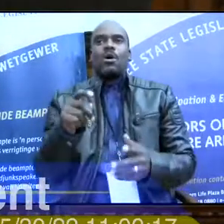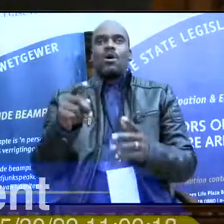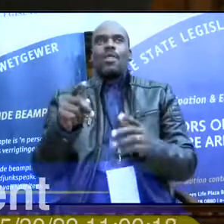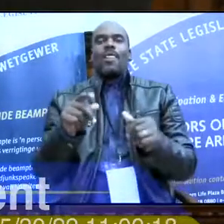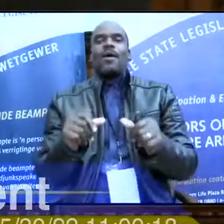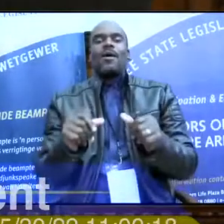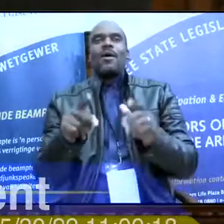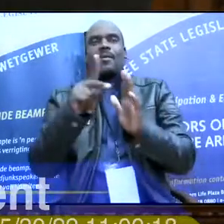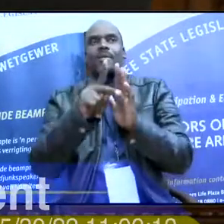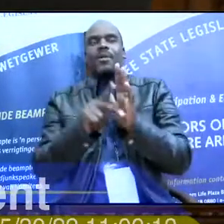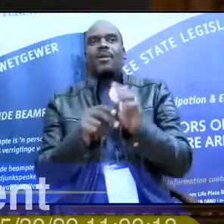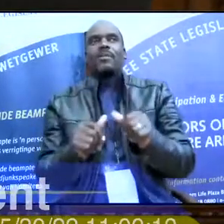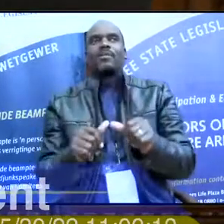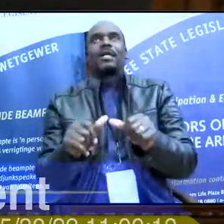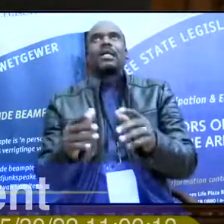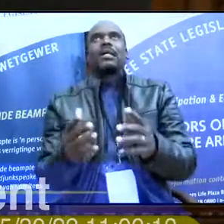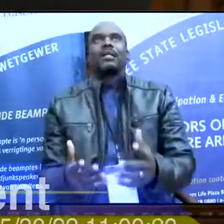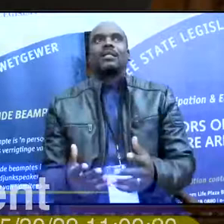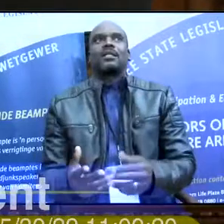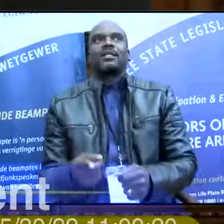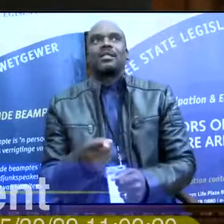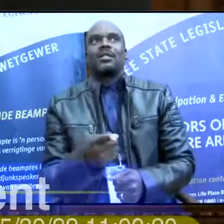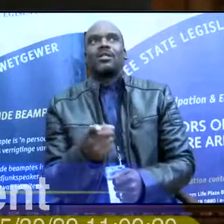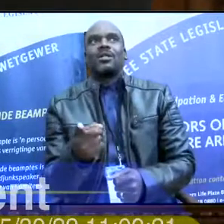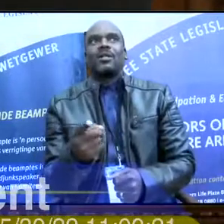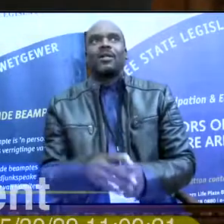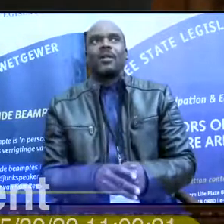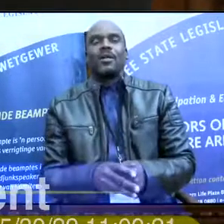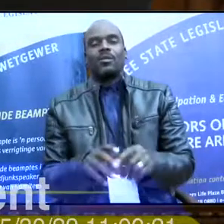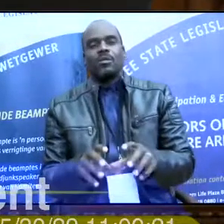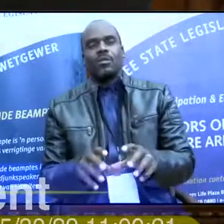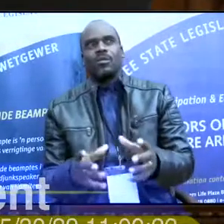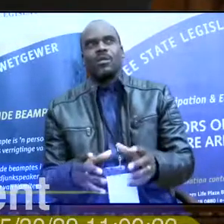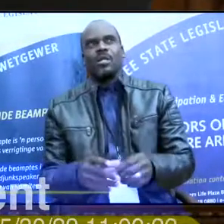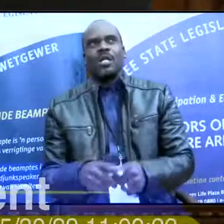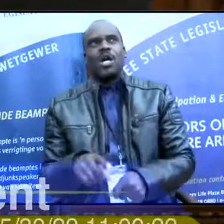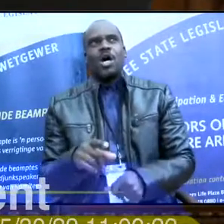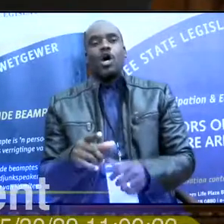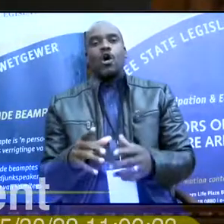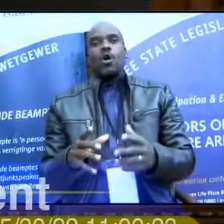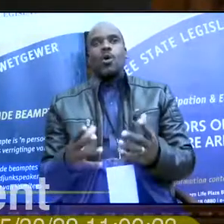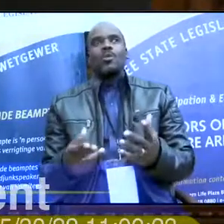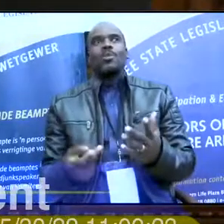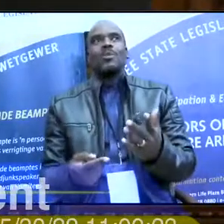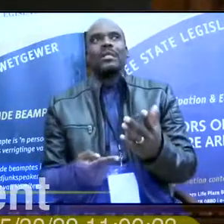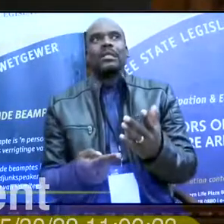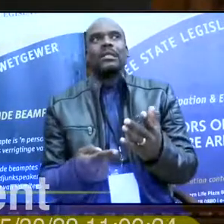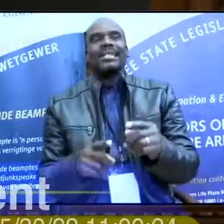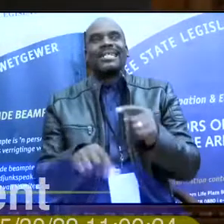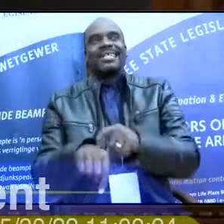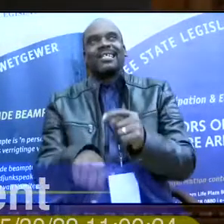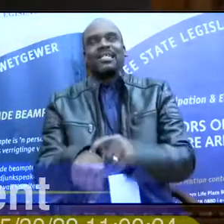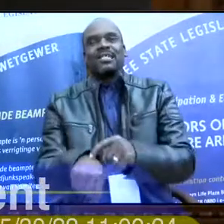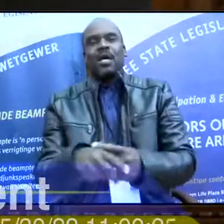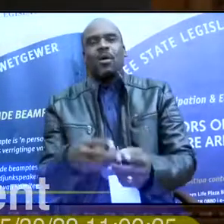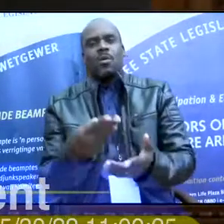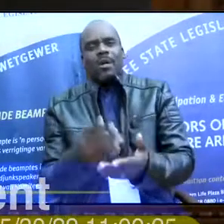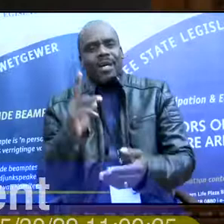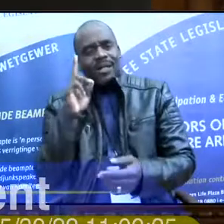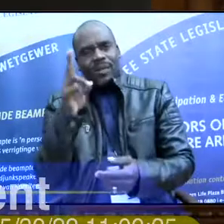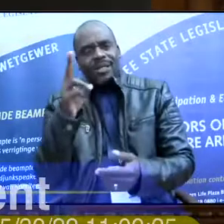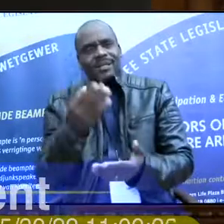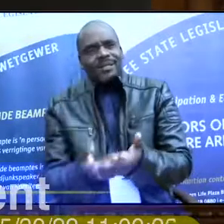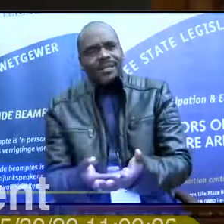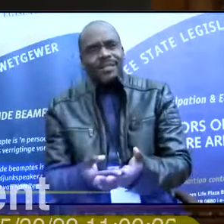full impact of covert unemployment will be determined over time but we can see the direct